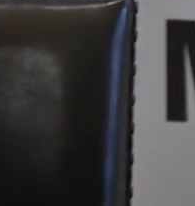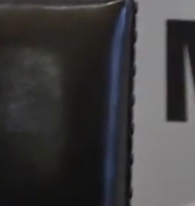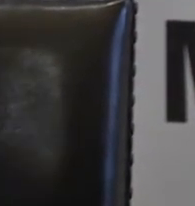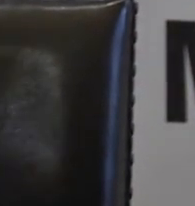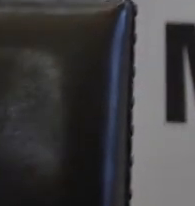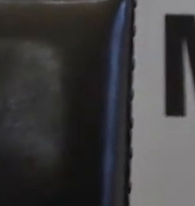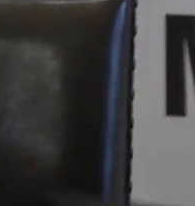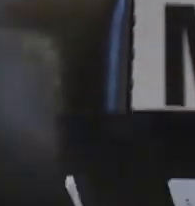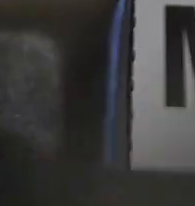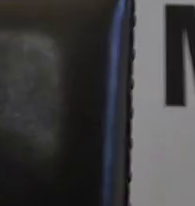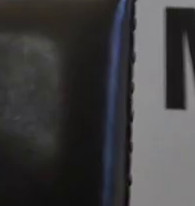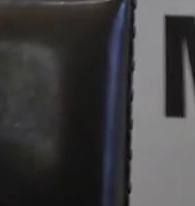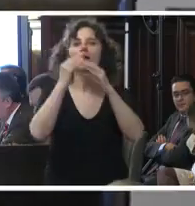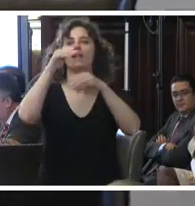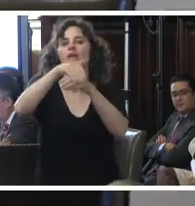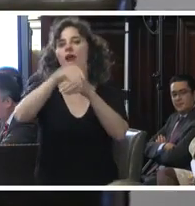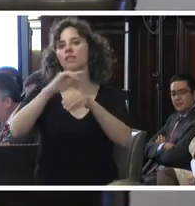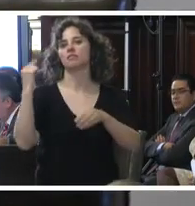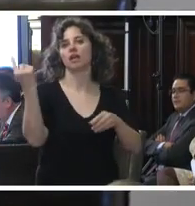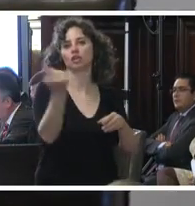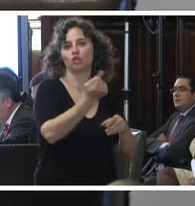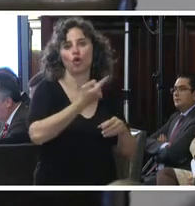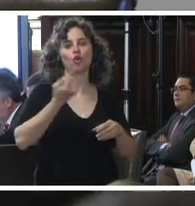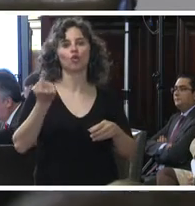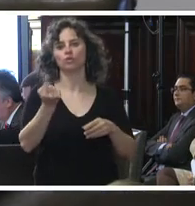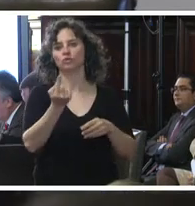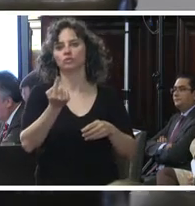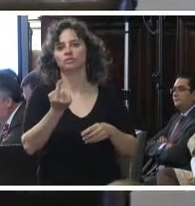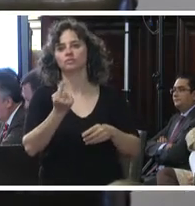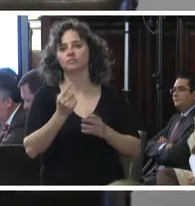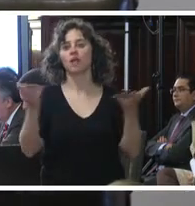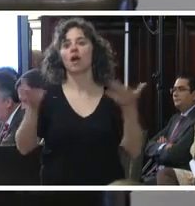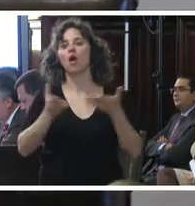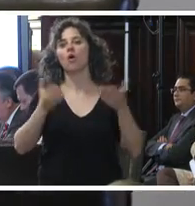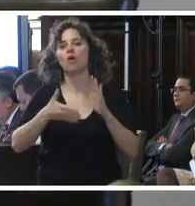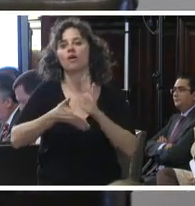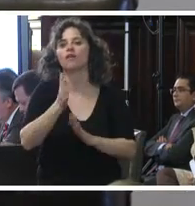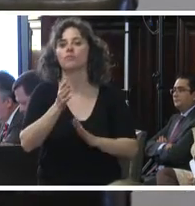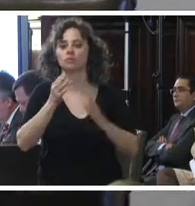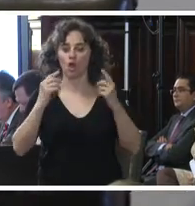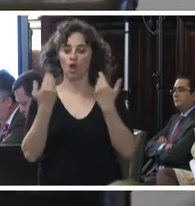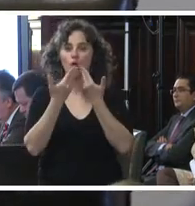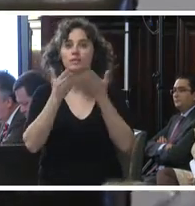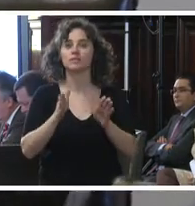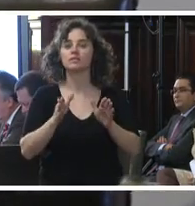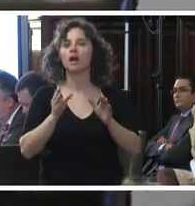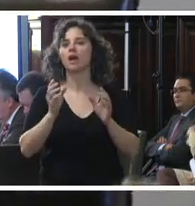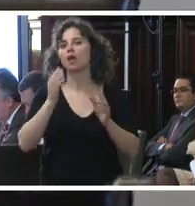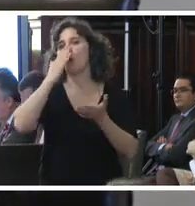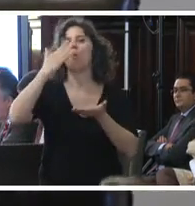Good afternoon, everyone. We are now embarking on our last hearing before